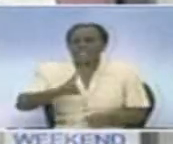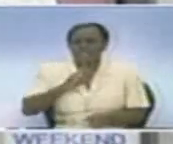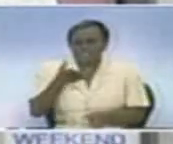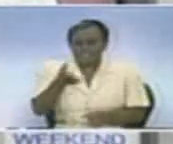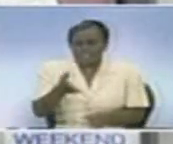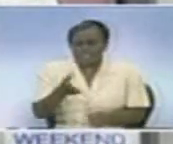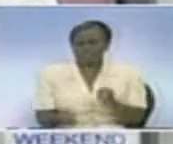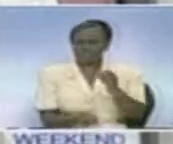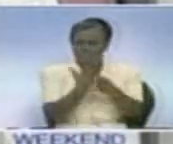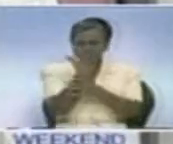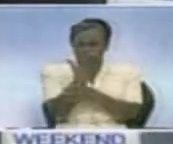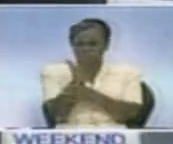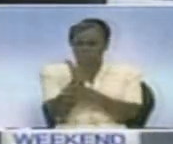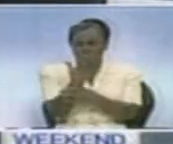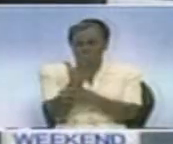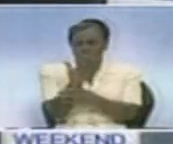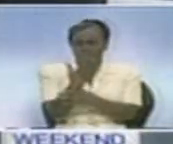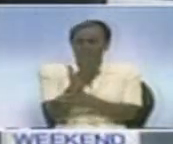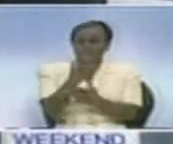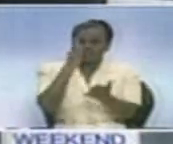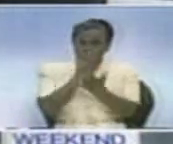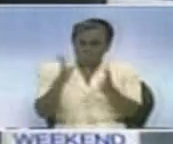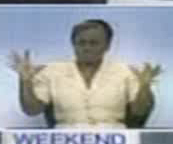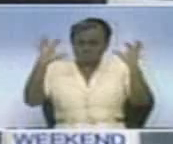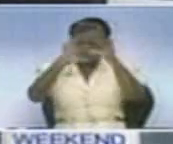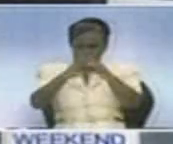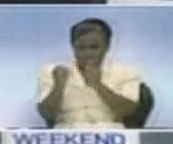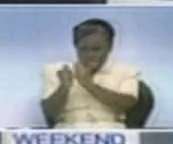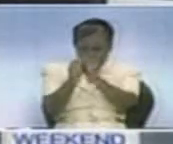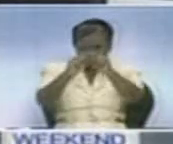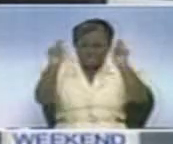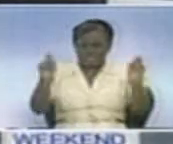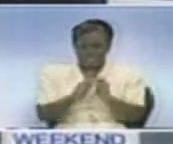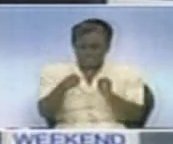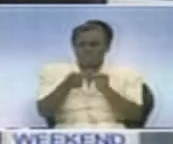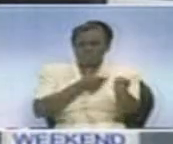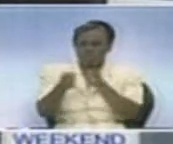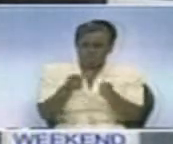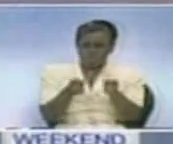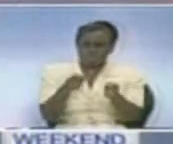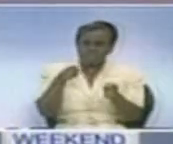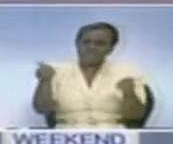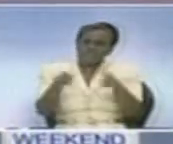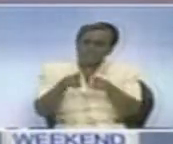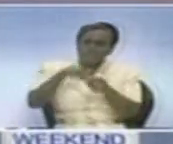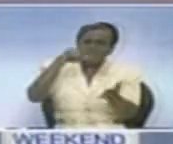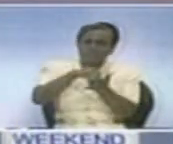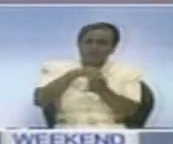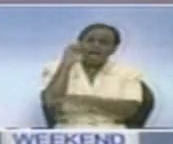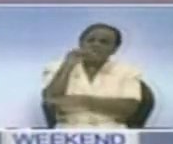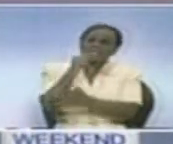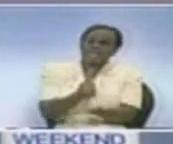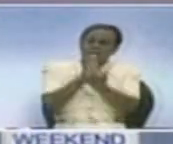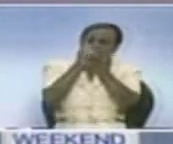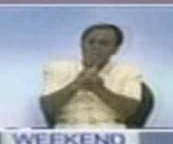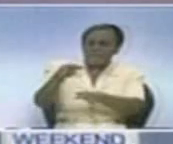has emerged. And that, of course, putting together that team that would combat the threat, would it also involve asking for assistance from the